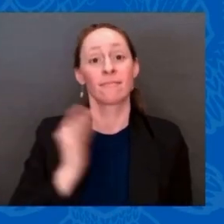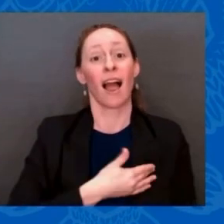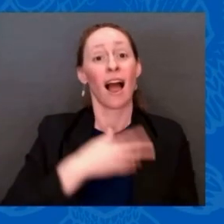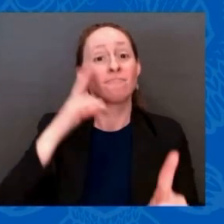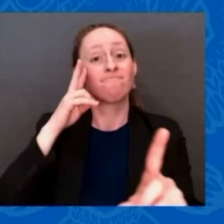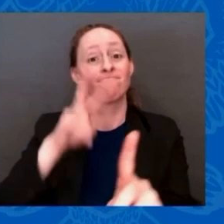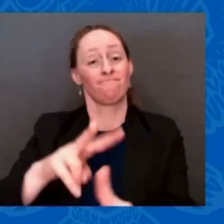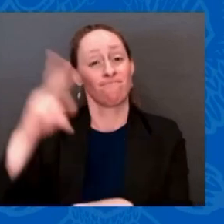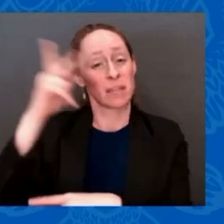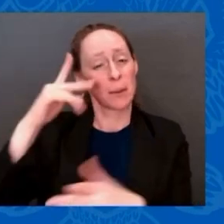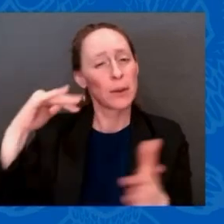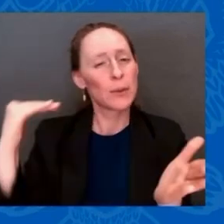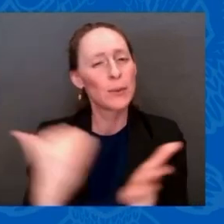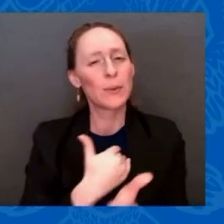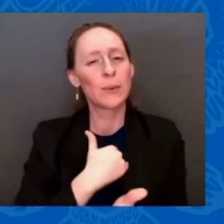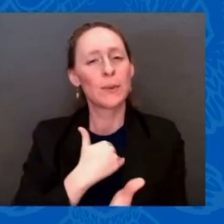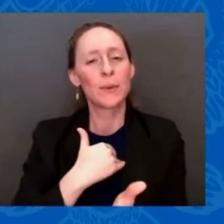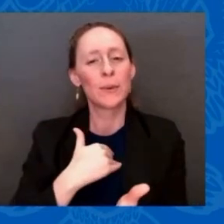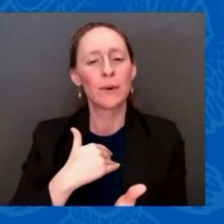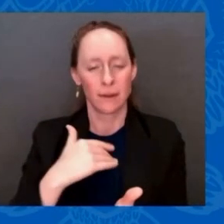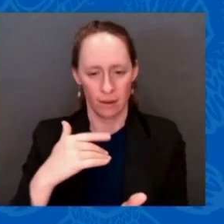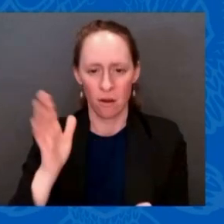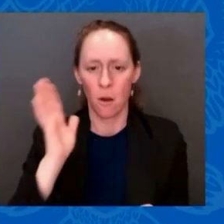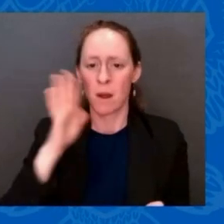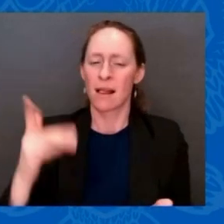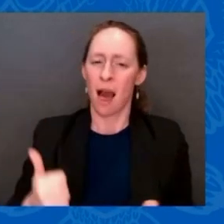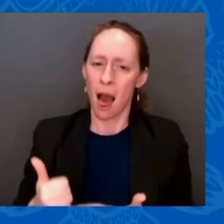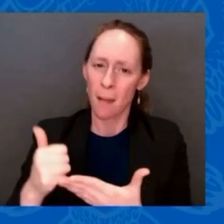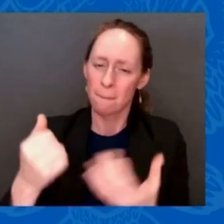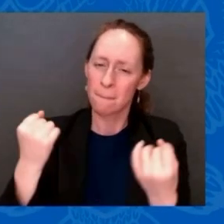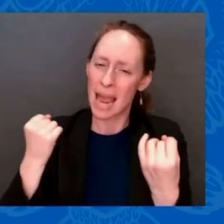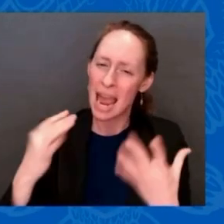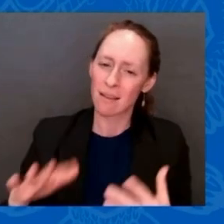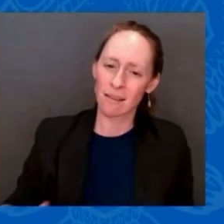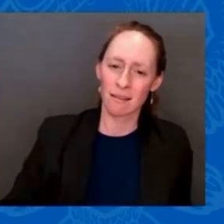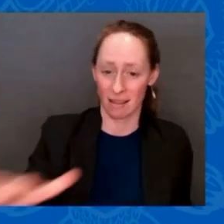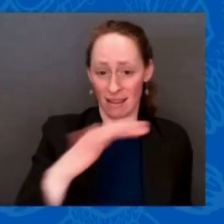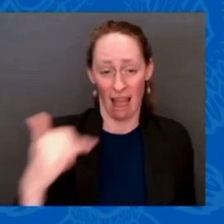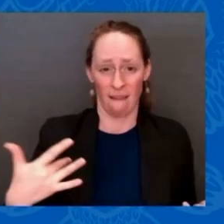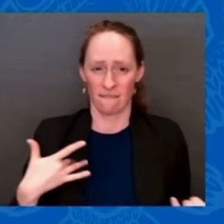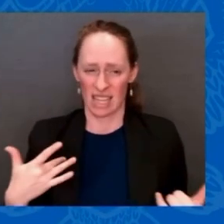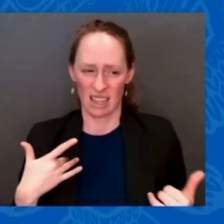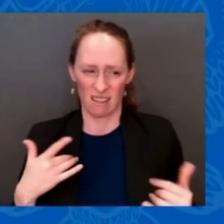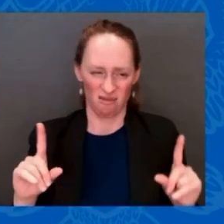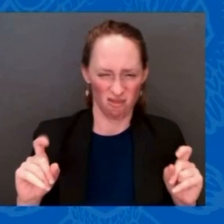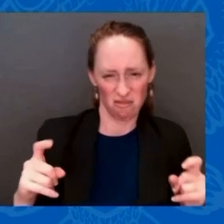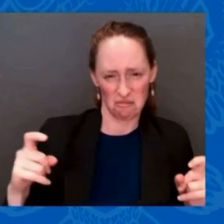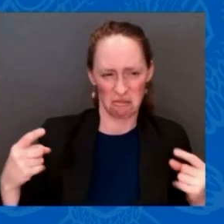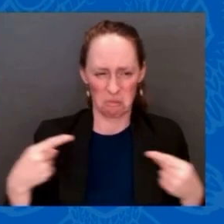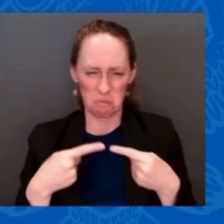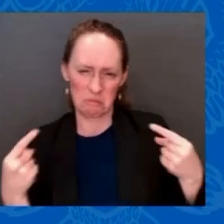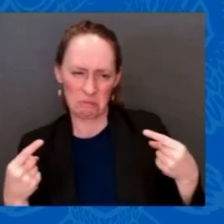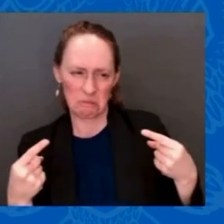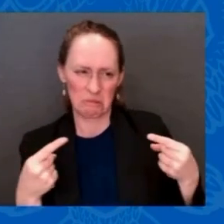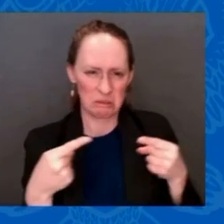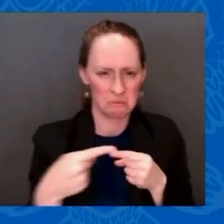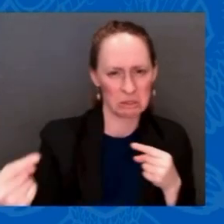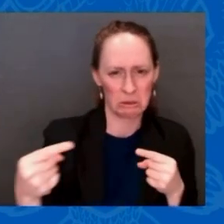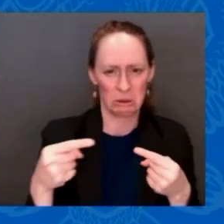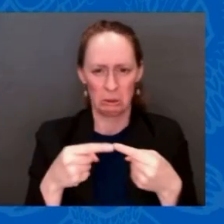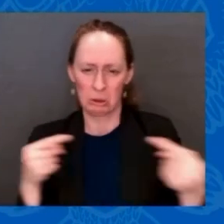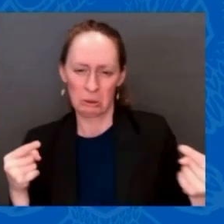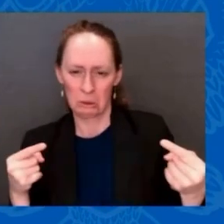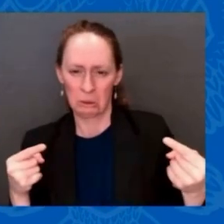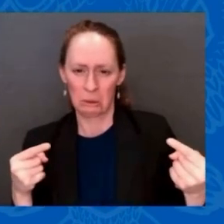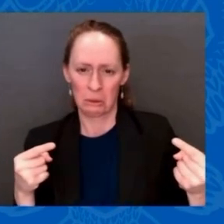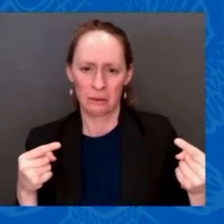by bringing us back together. It makes it awful hard to demagogue something when it's working, although they do it all the time.